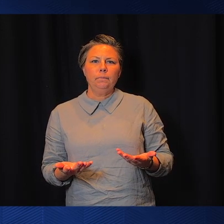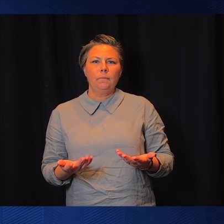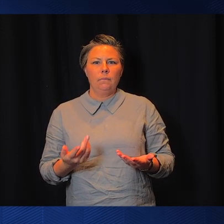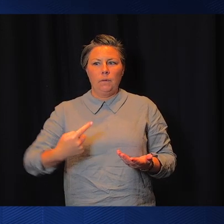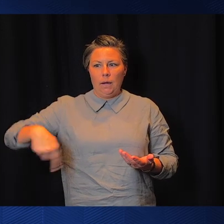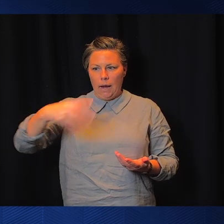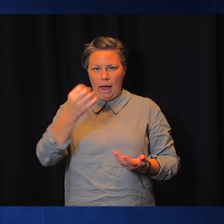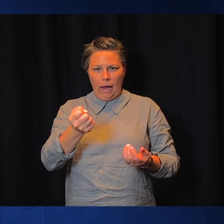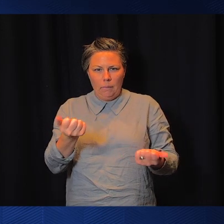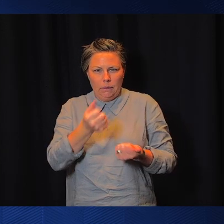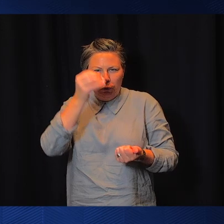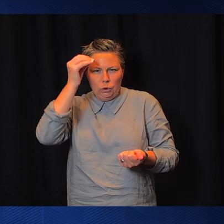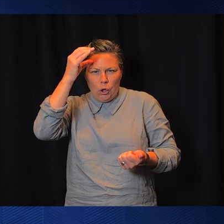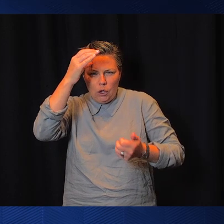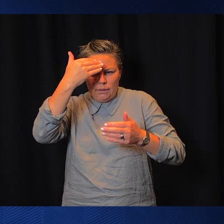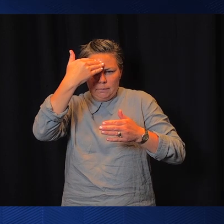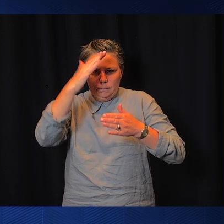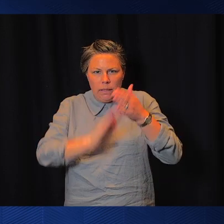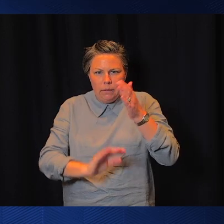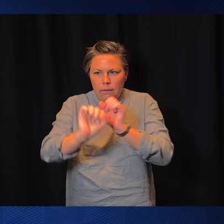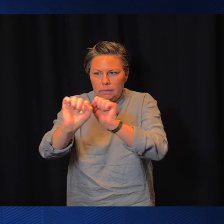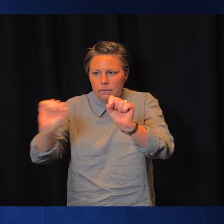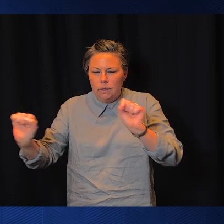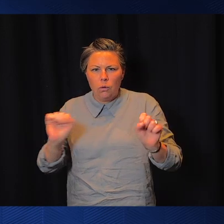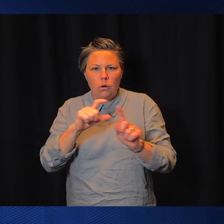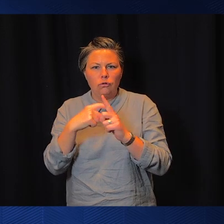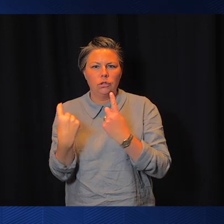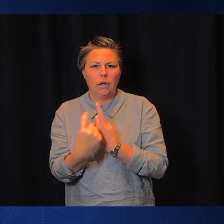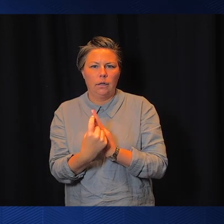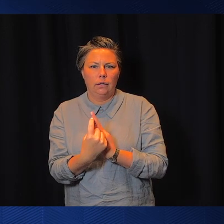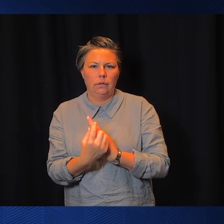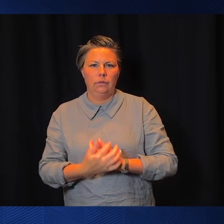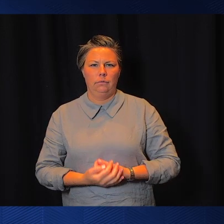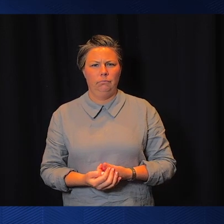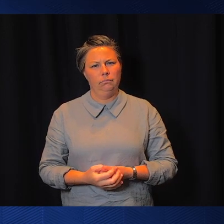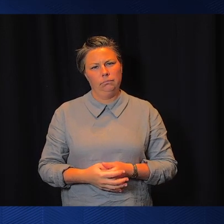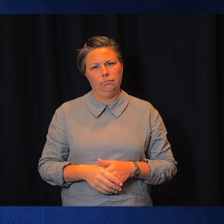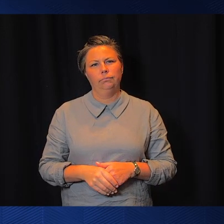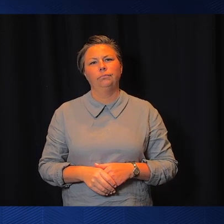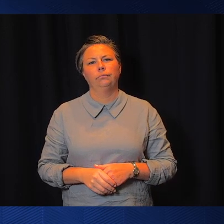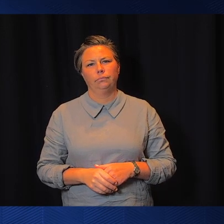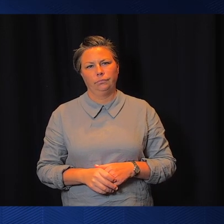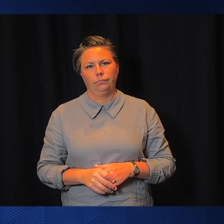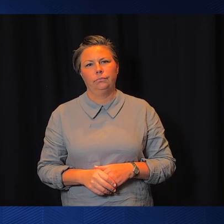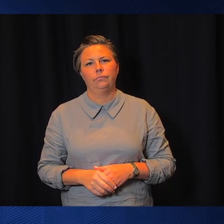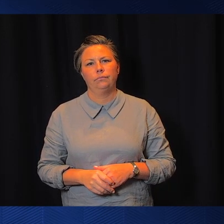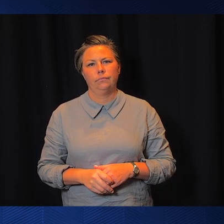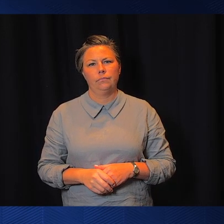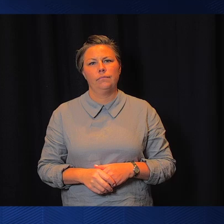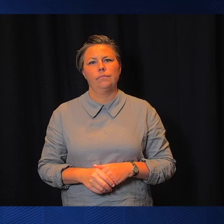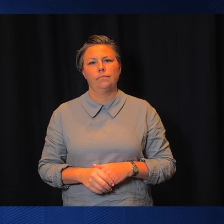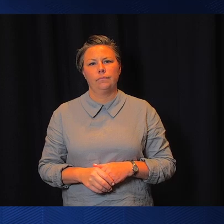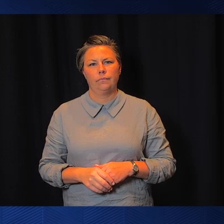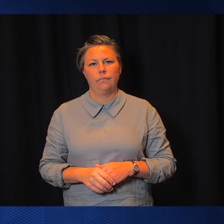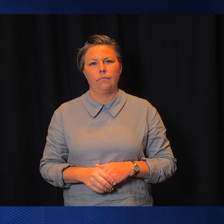understanding of the different culture of our country. And that's what has been tested in